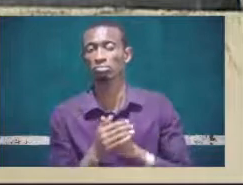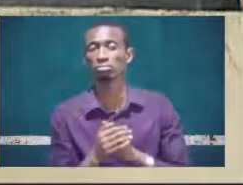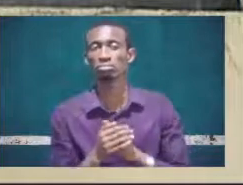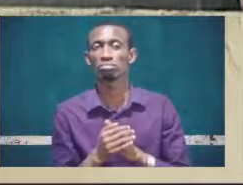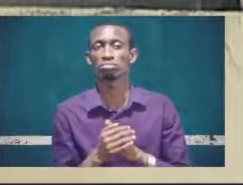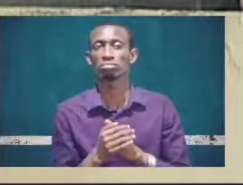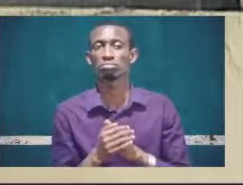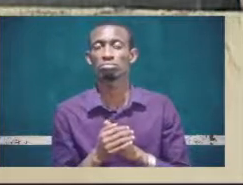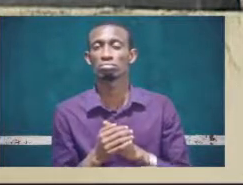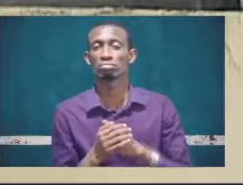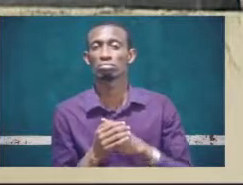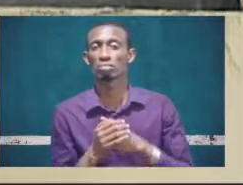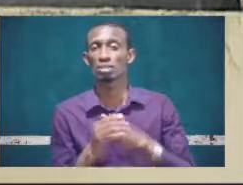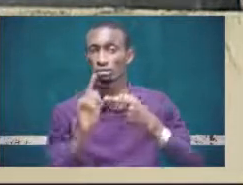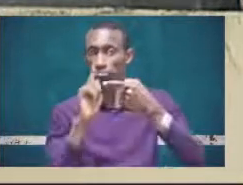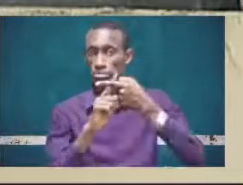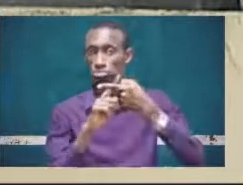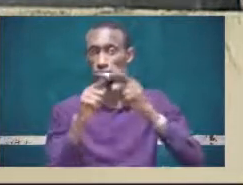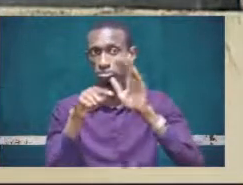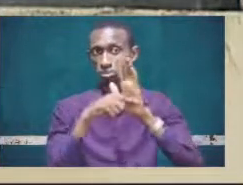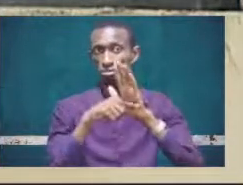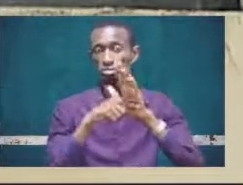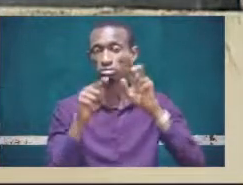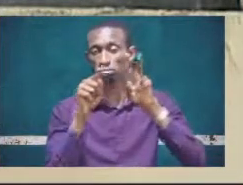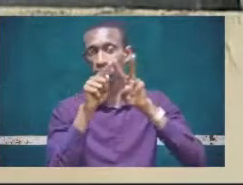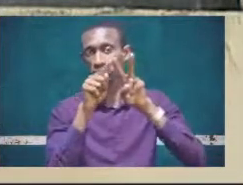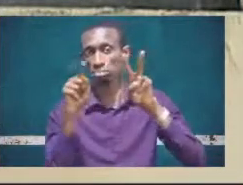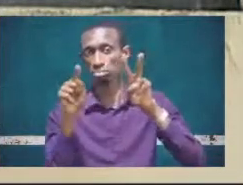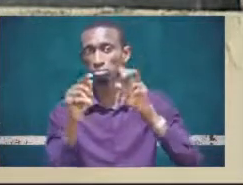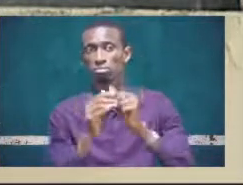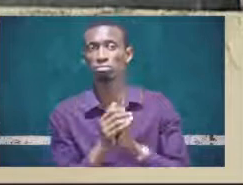from positive or negative square root of,